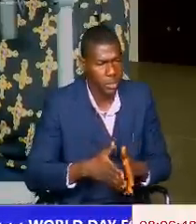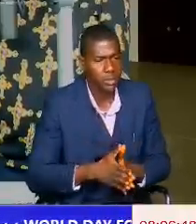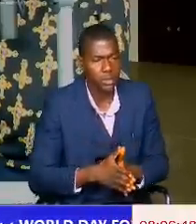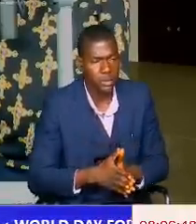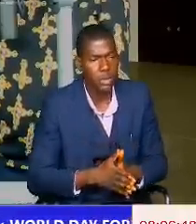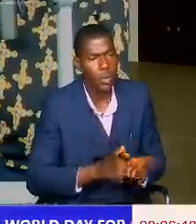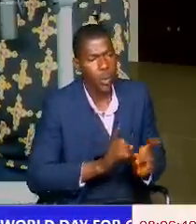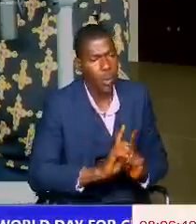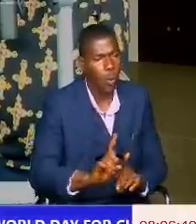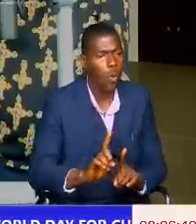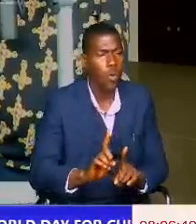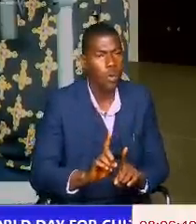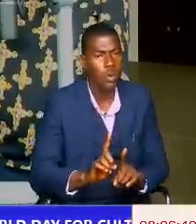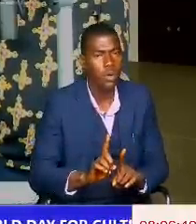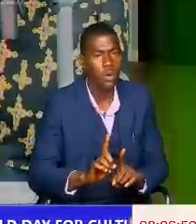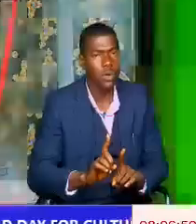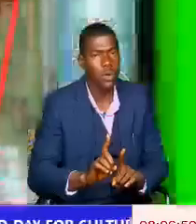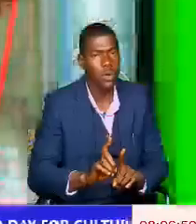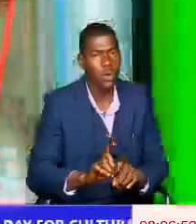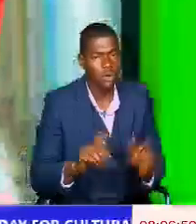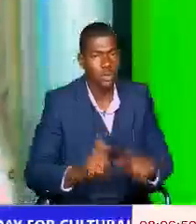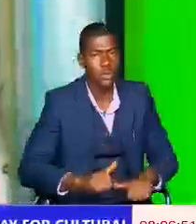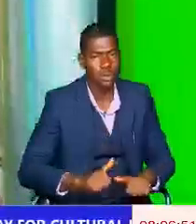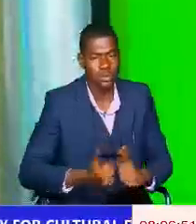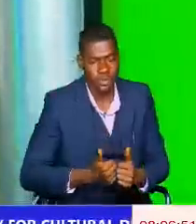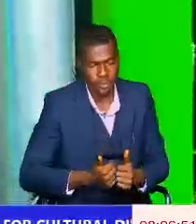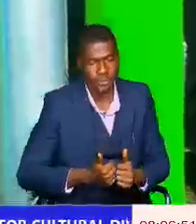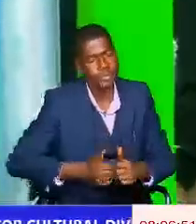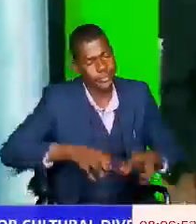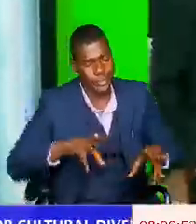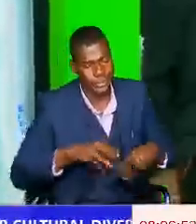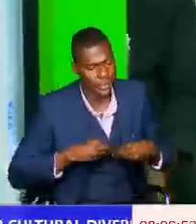they go I accept mediocrity.